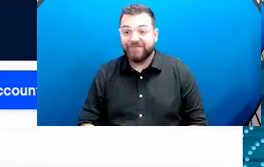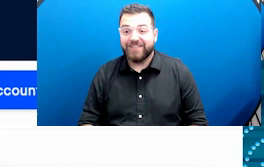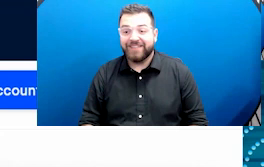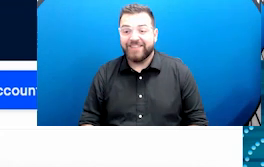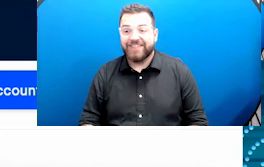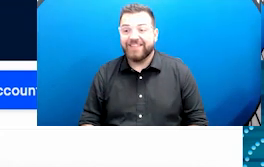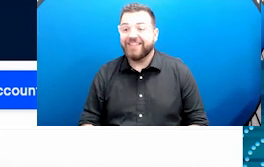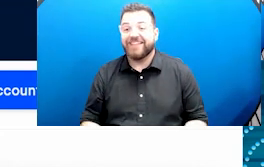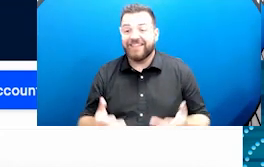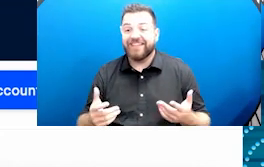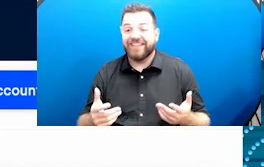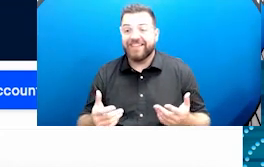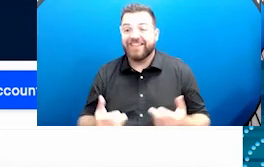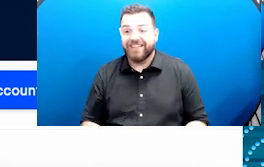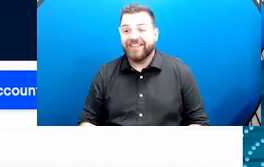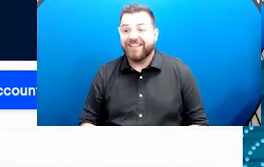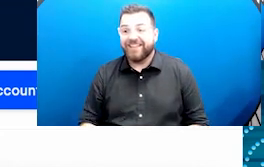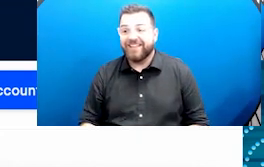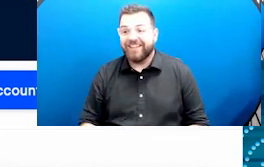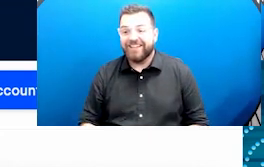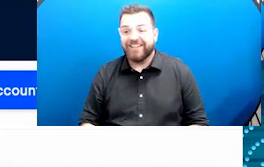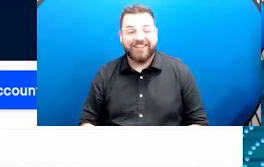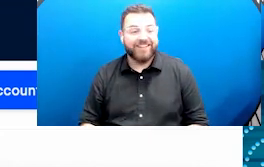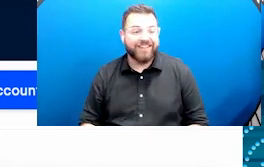You can take that one as however you want.